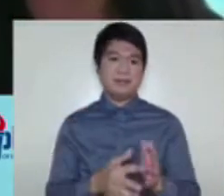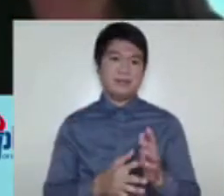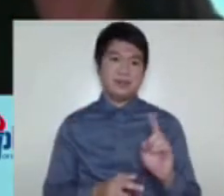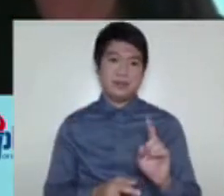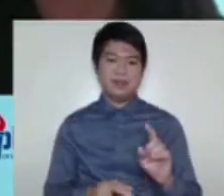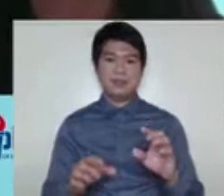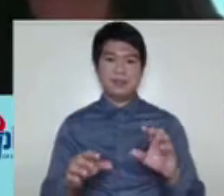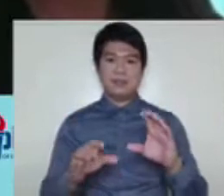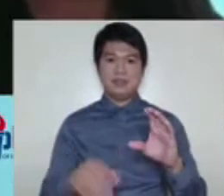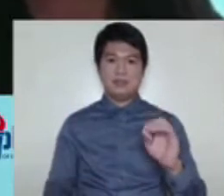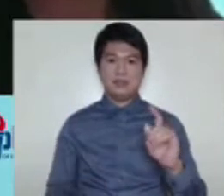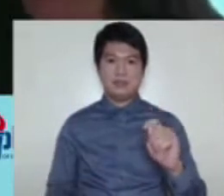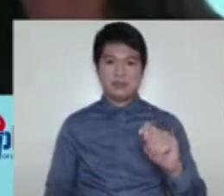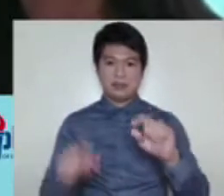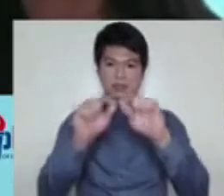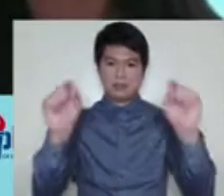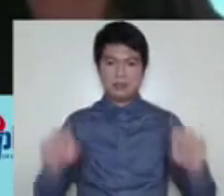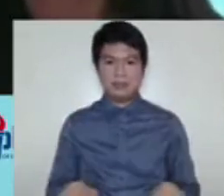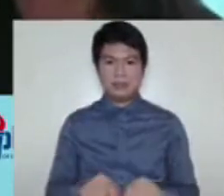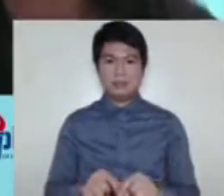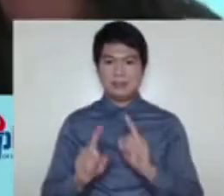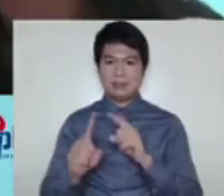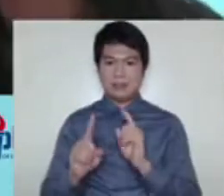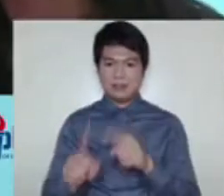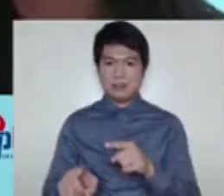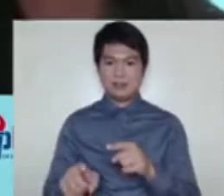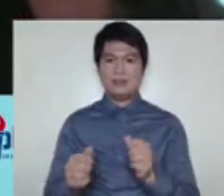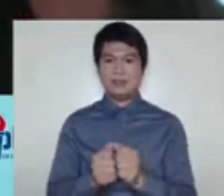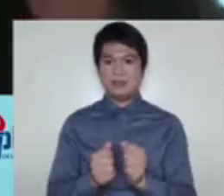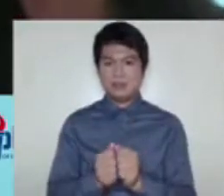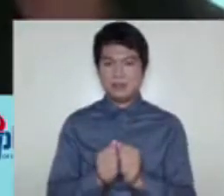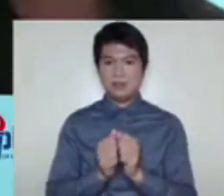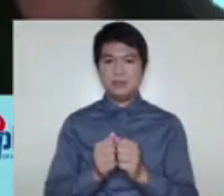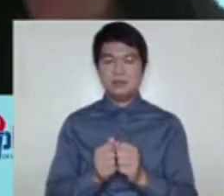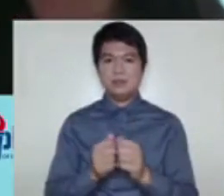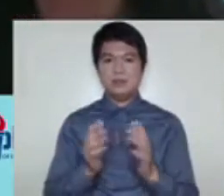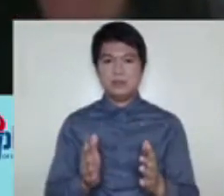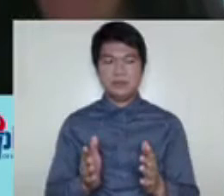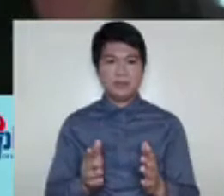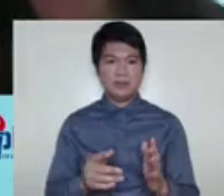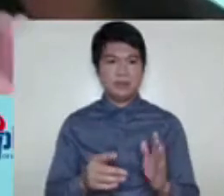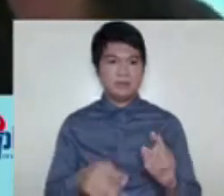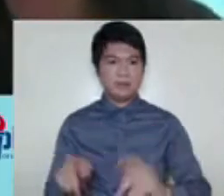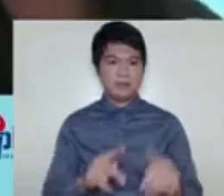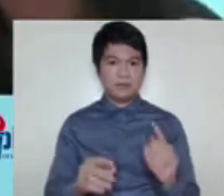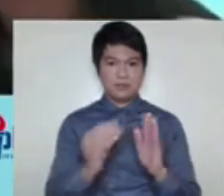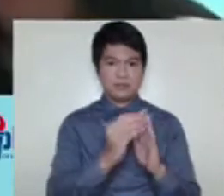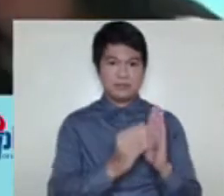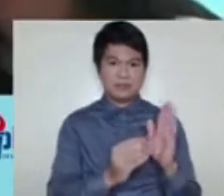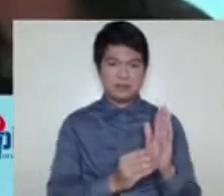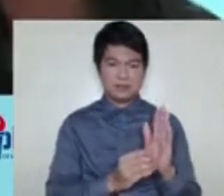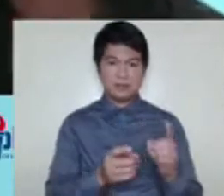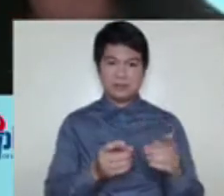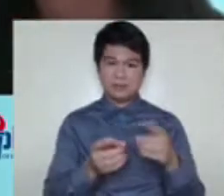of attendance of your colleagues. And then for the performance indicators, for the descriptions of these levels, levels 8 to